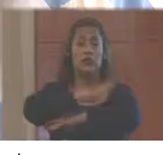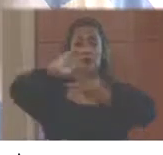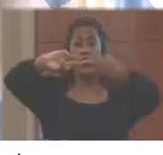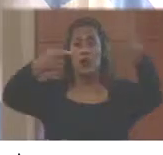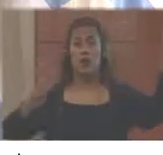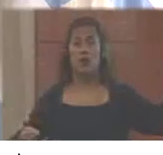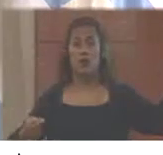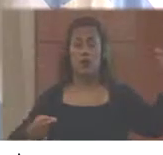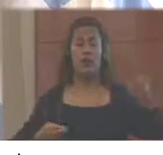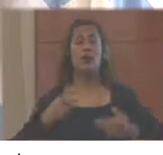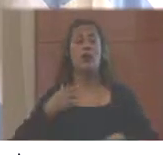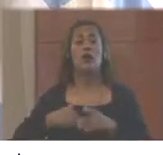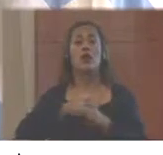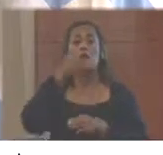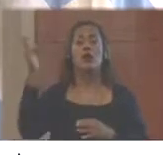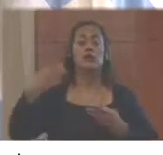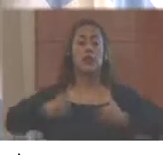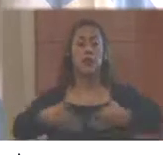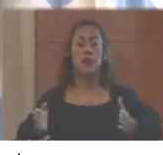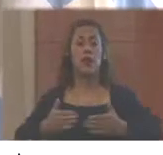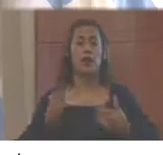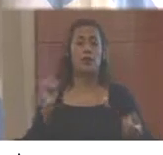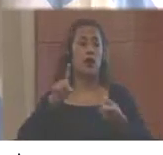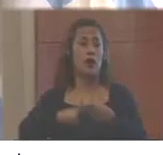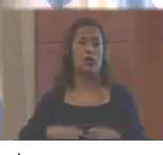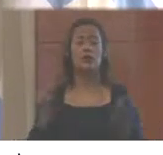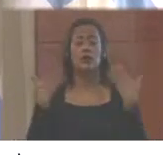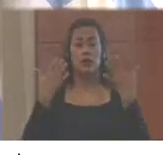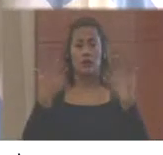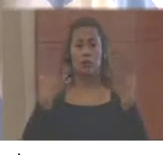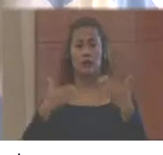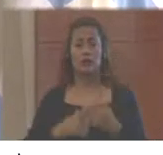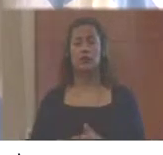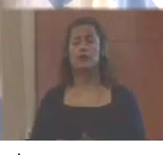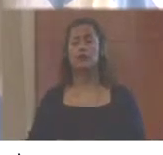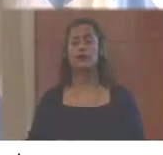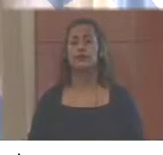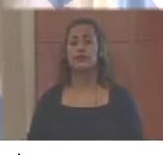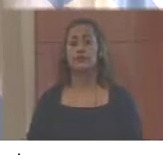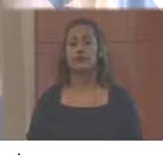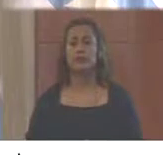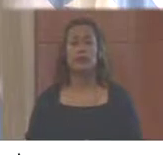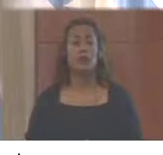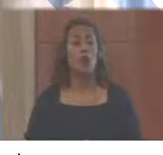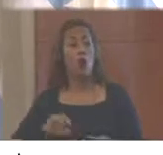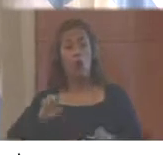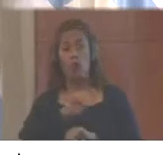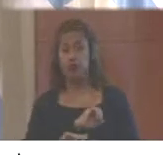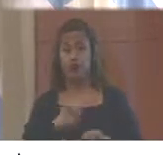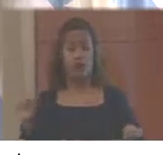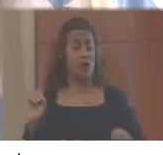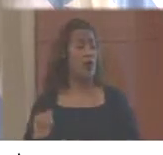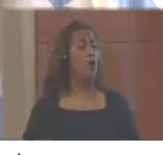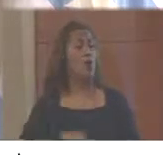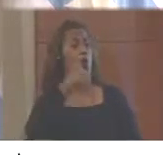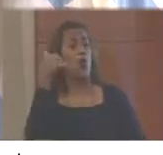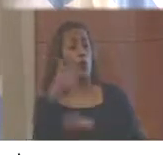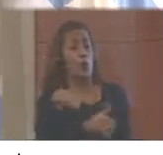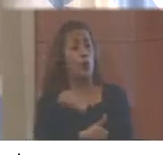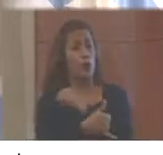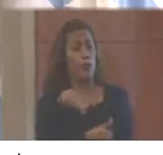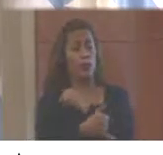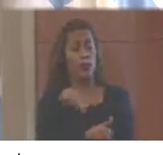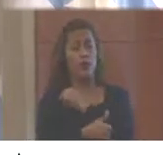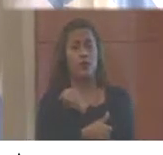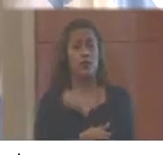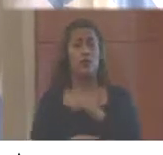Guayaquil. No country is disaster-proof. We are vulnerable, but we can act decisively and